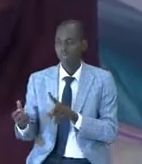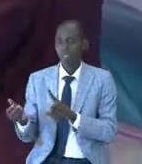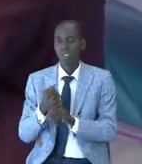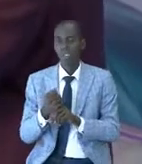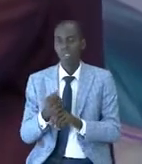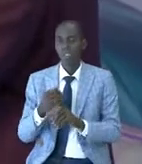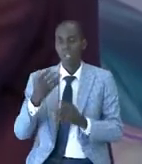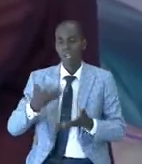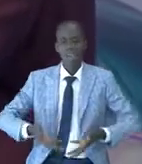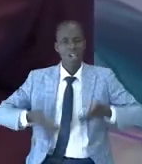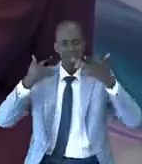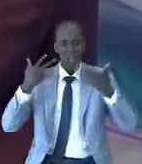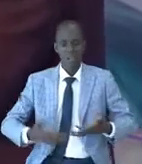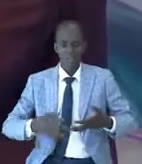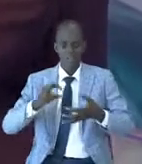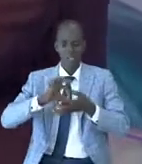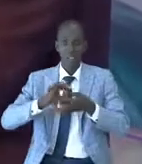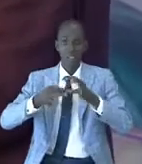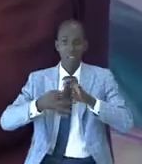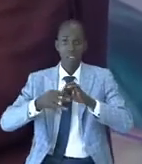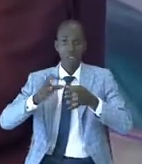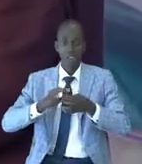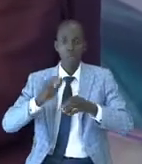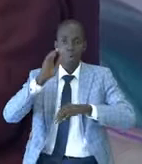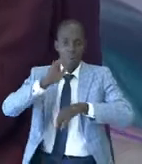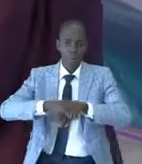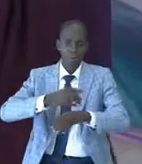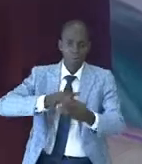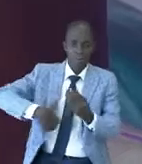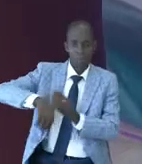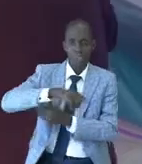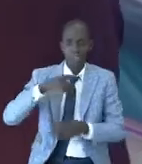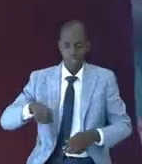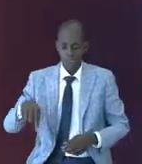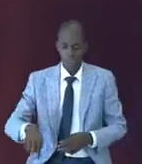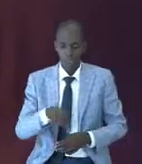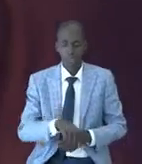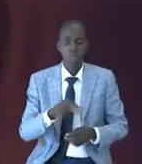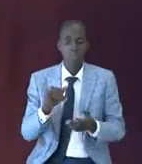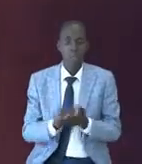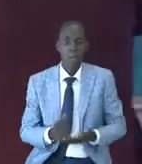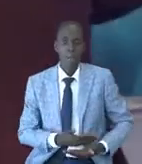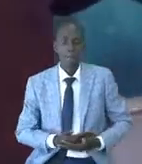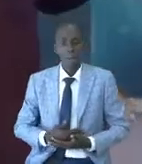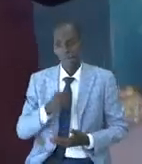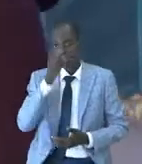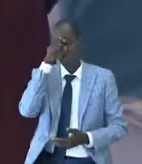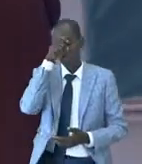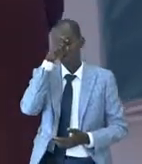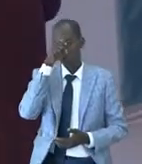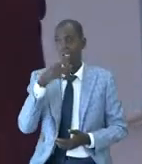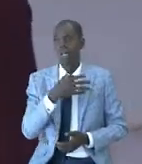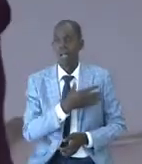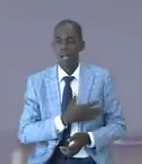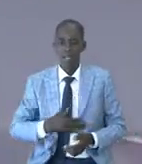the leg of that baby elephant. And they attached the end